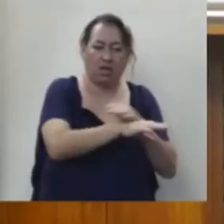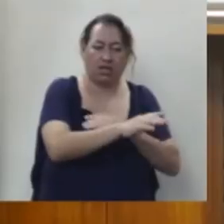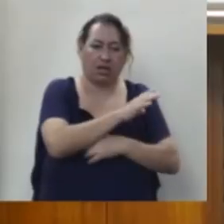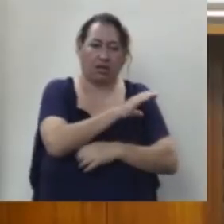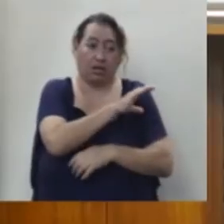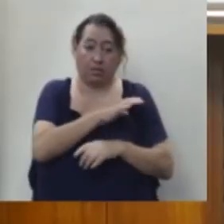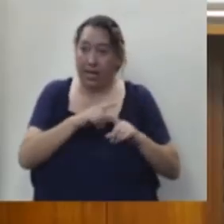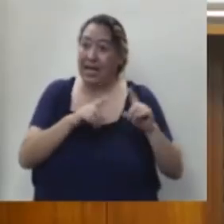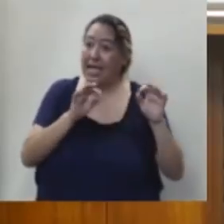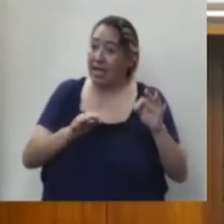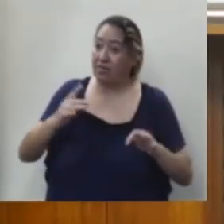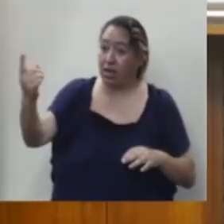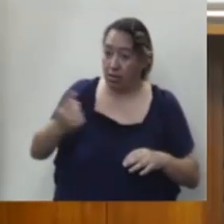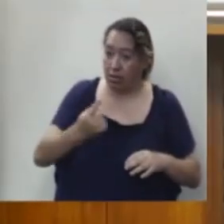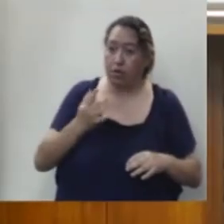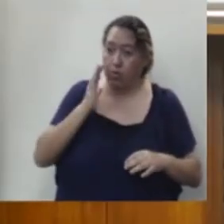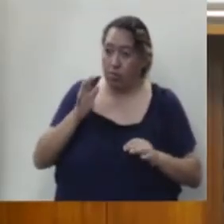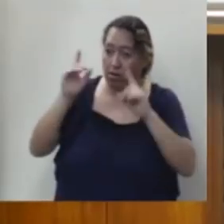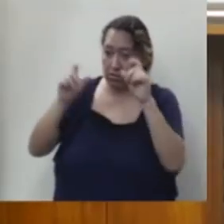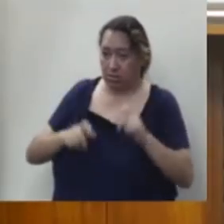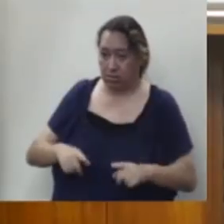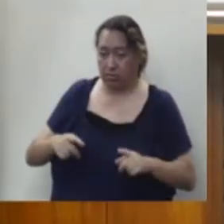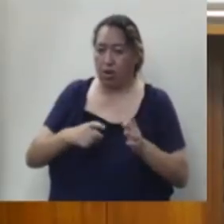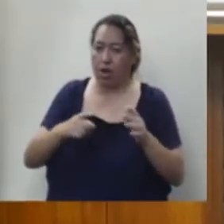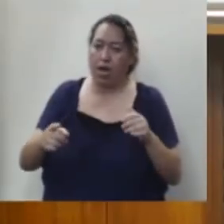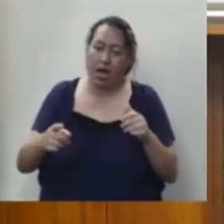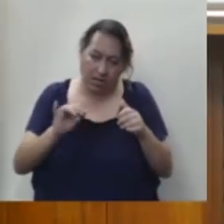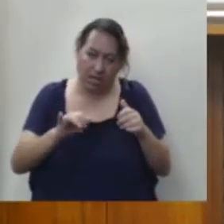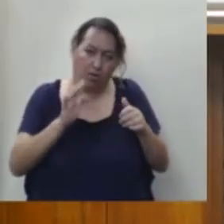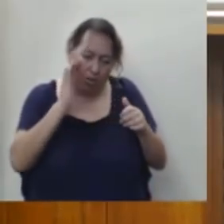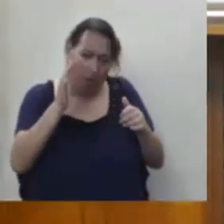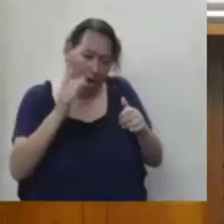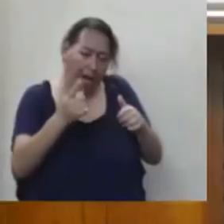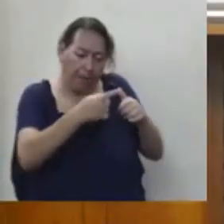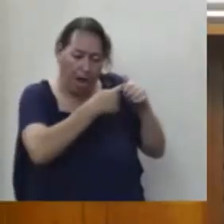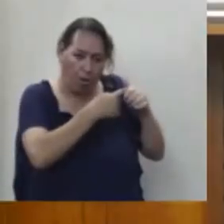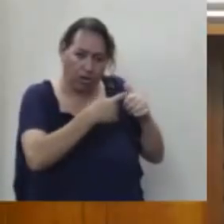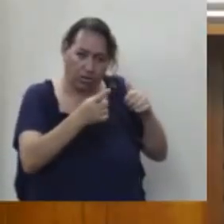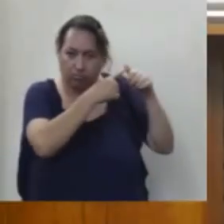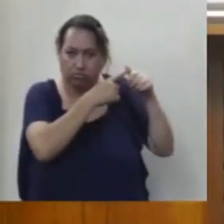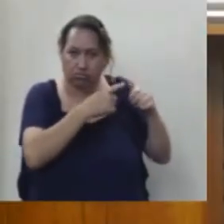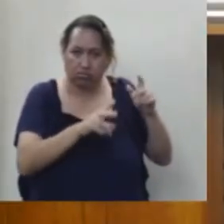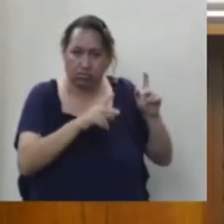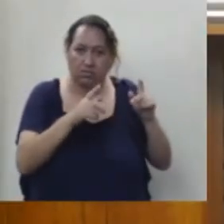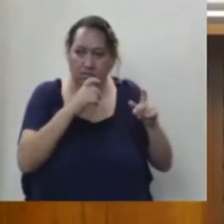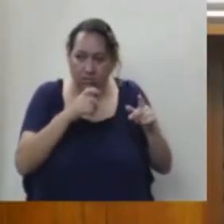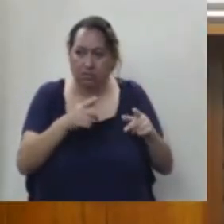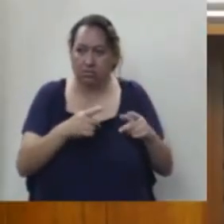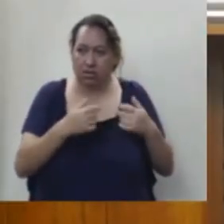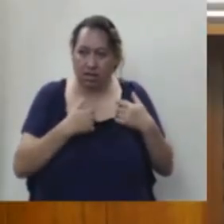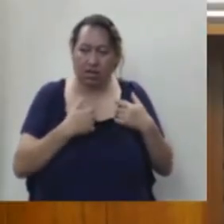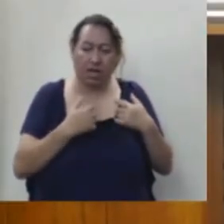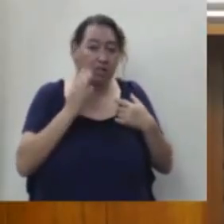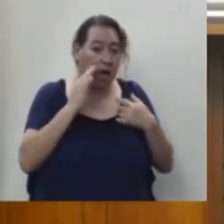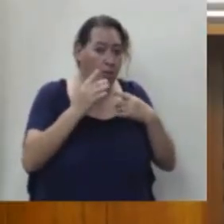And again, the priority will be there. And those that are asymptomatic and they do get a nasopharyngeal swab at any of our public health